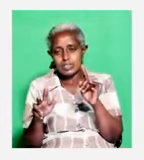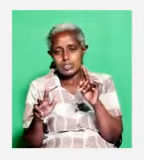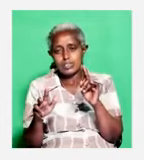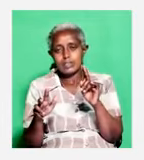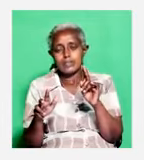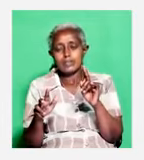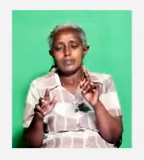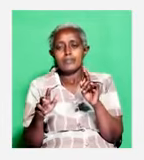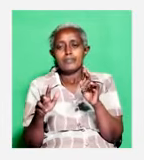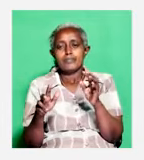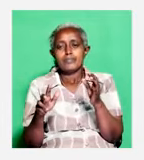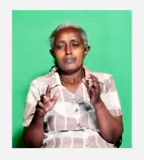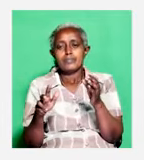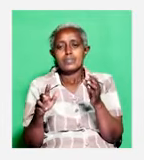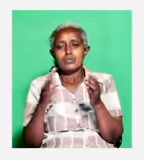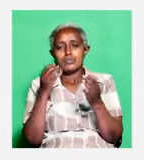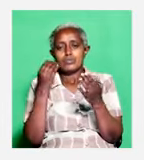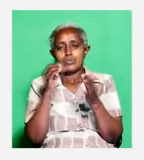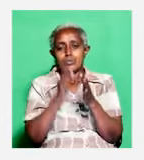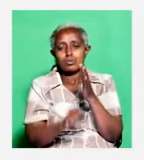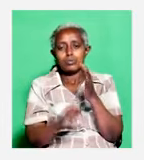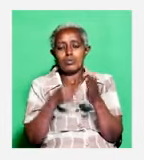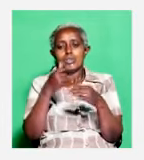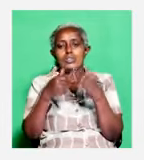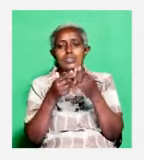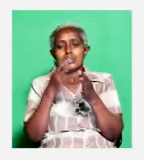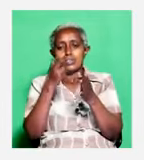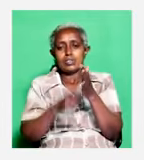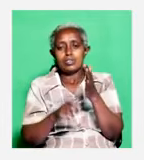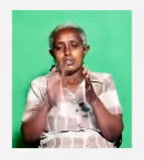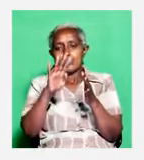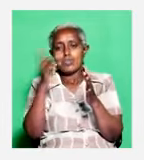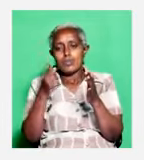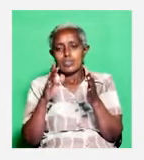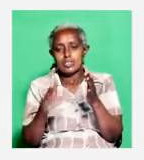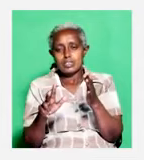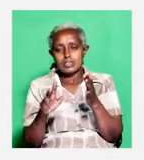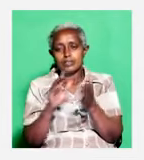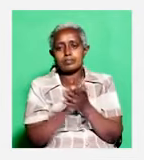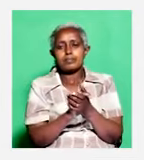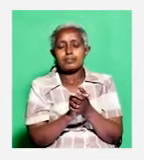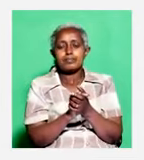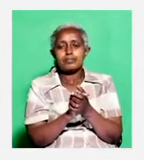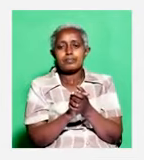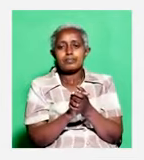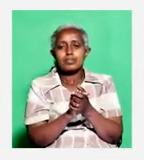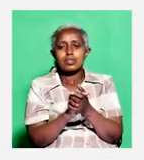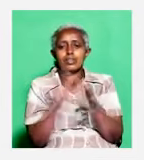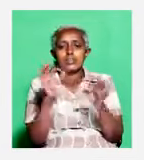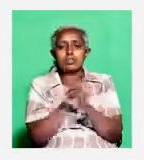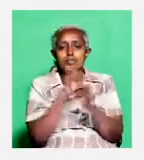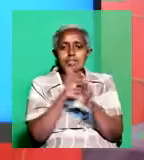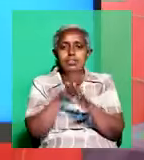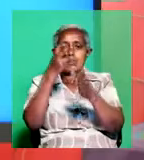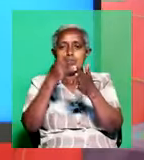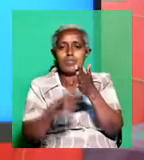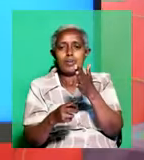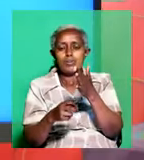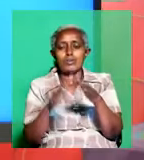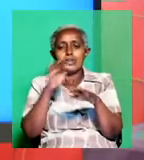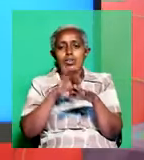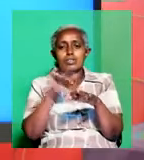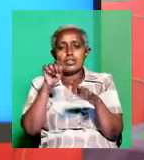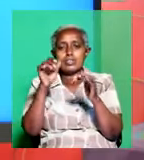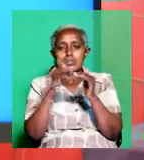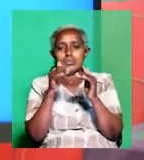plus 1 over 3. So the result will be, it is 4 over 3. 4 over 3, the functional value at